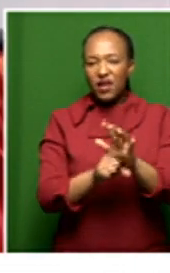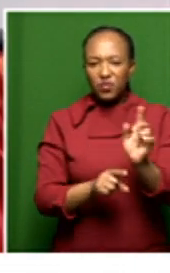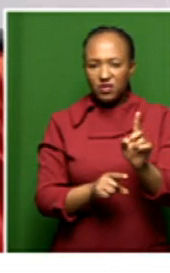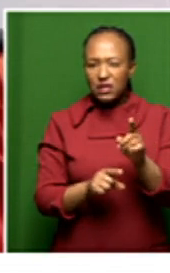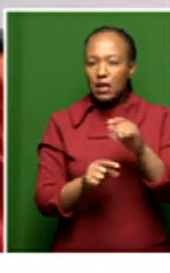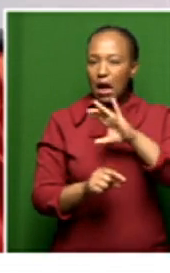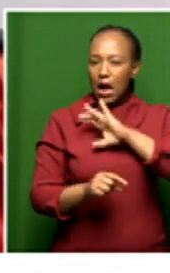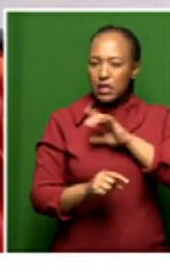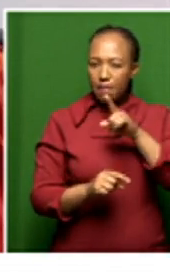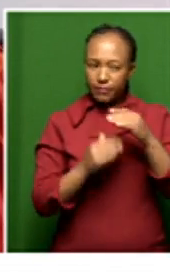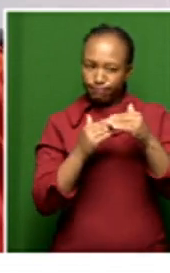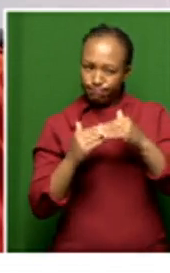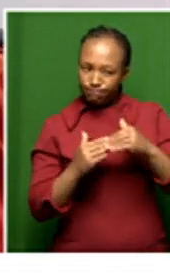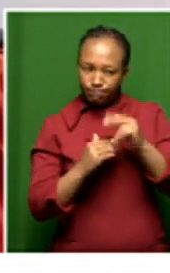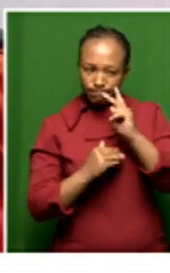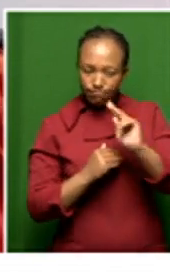for? All right.